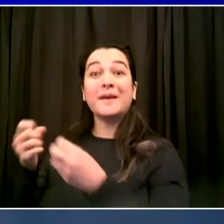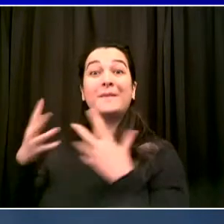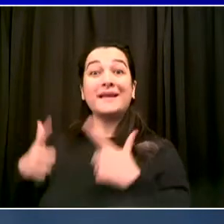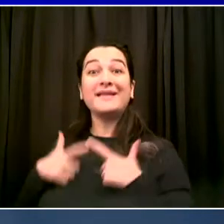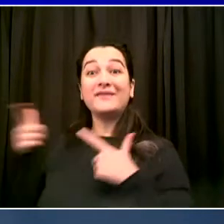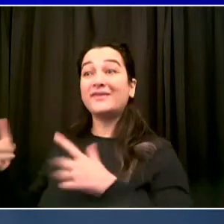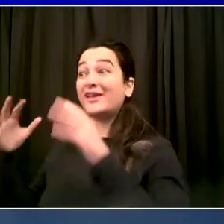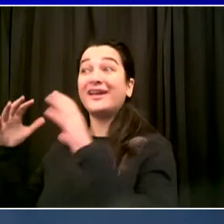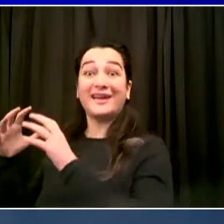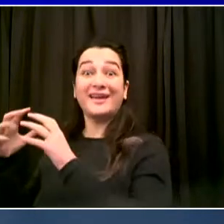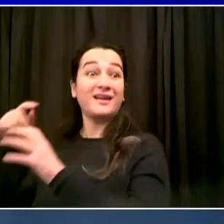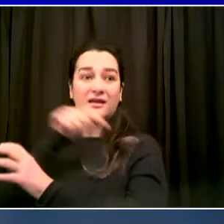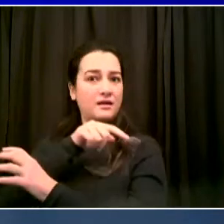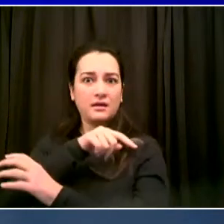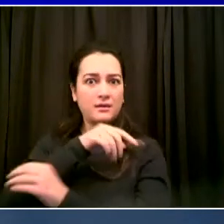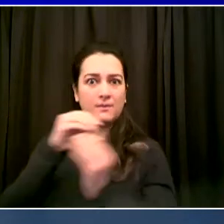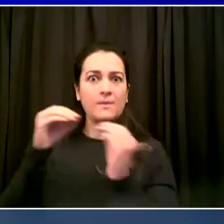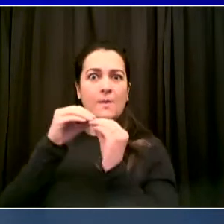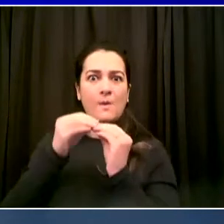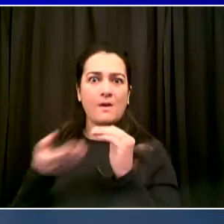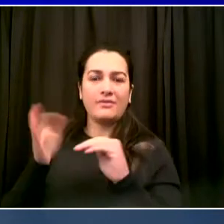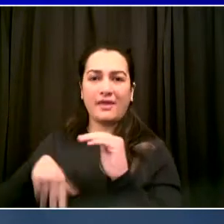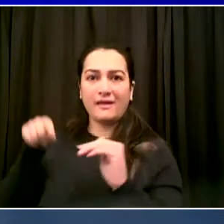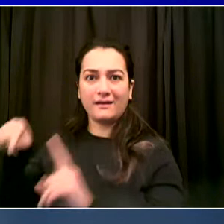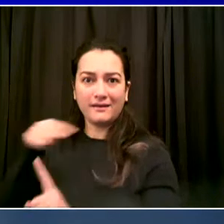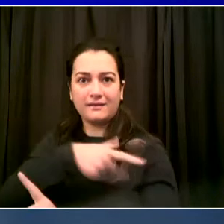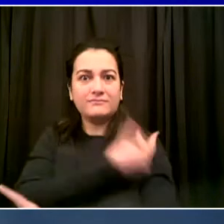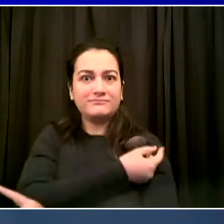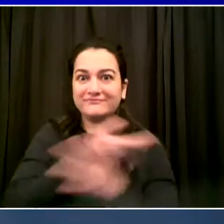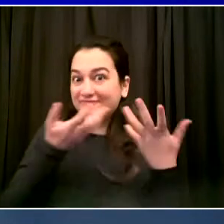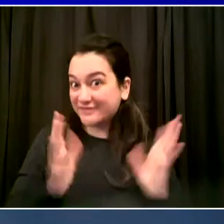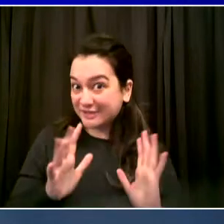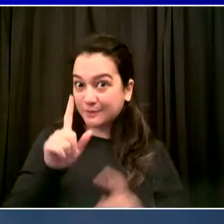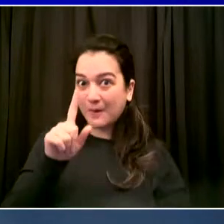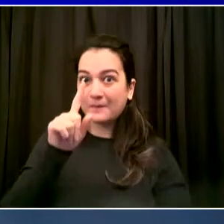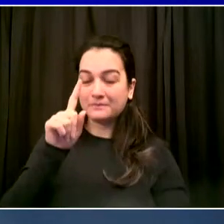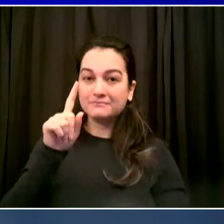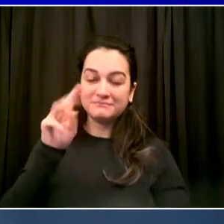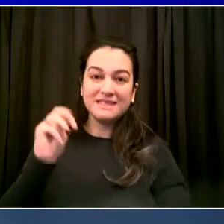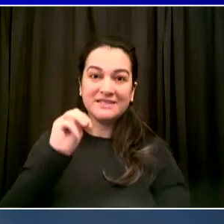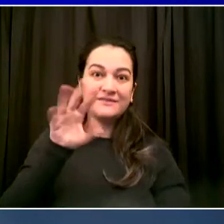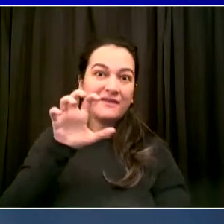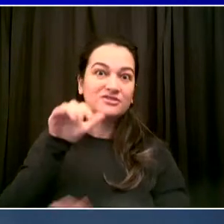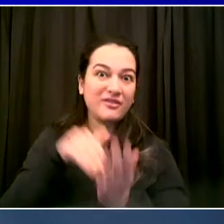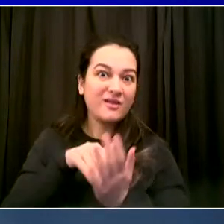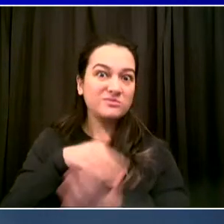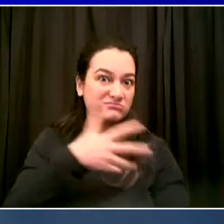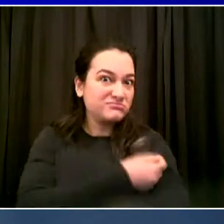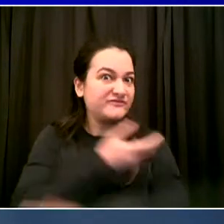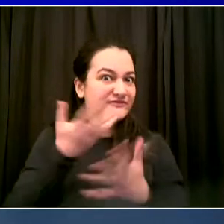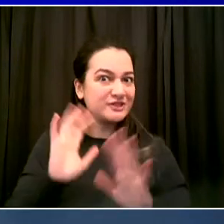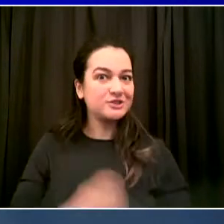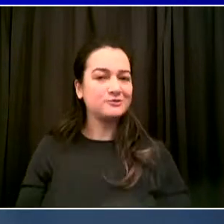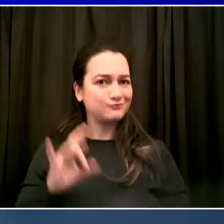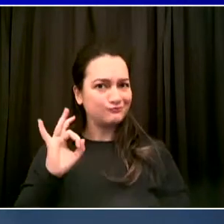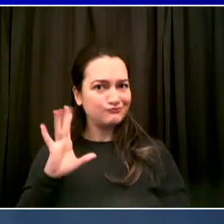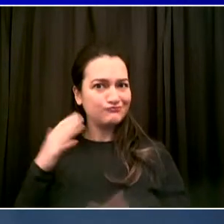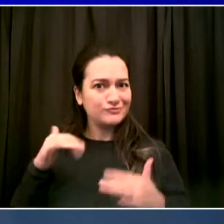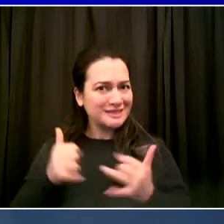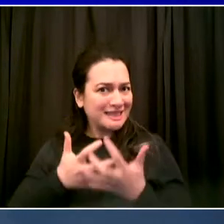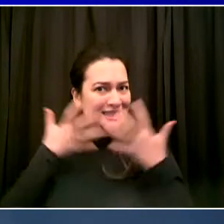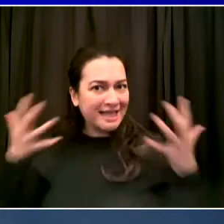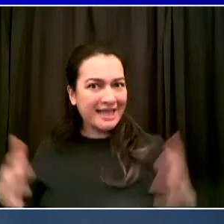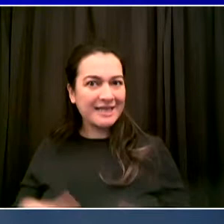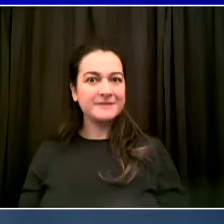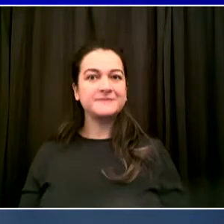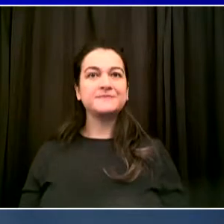we hit them. And I'm looking forward to the day when we tell you 5 million New Yorkers have been fully vaccinated. Now, another important milestone today we